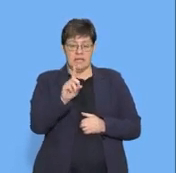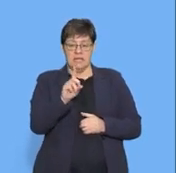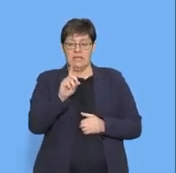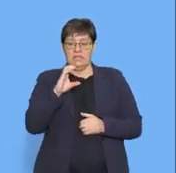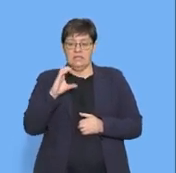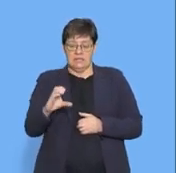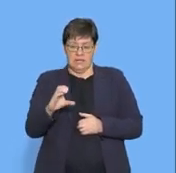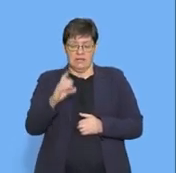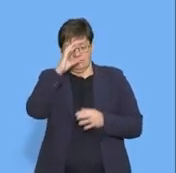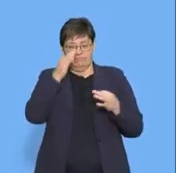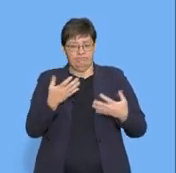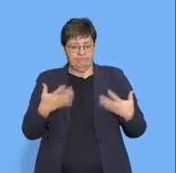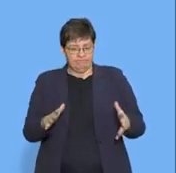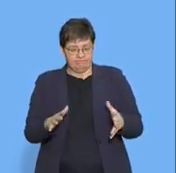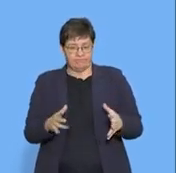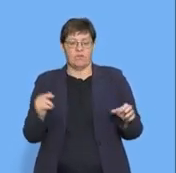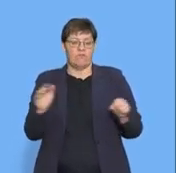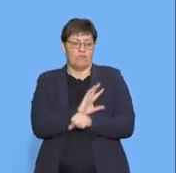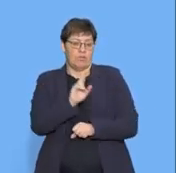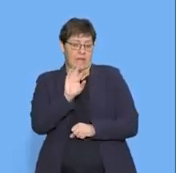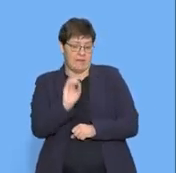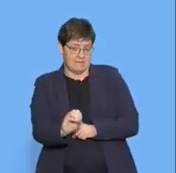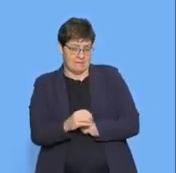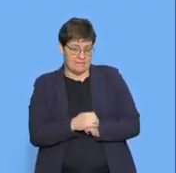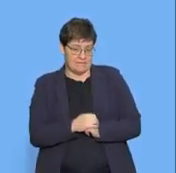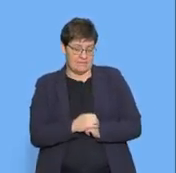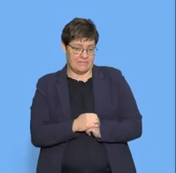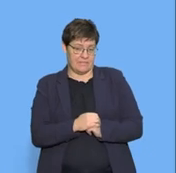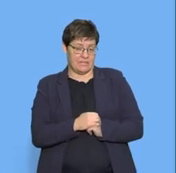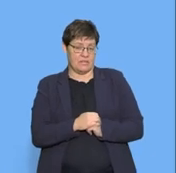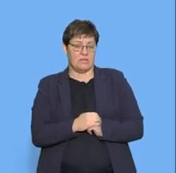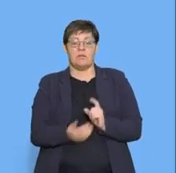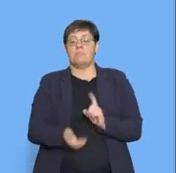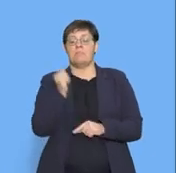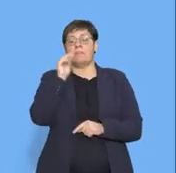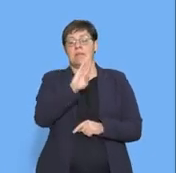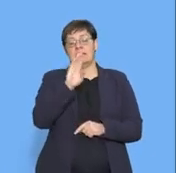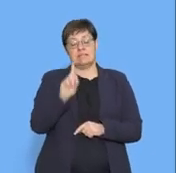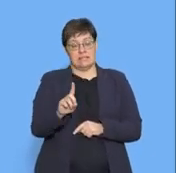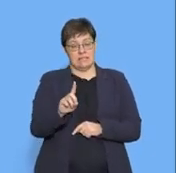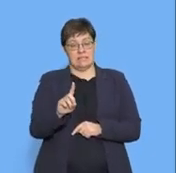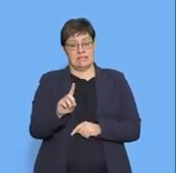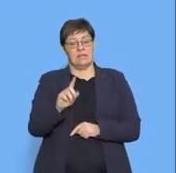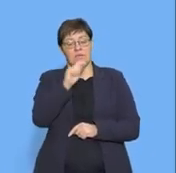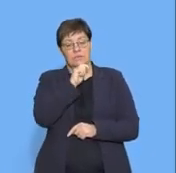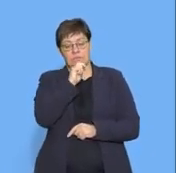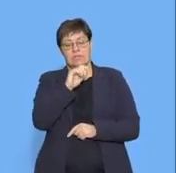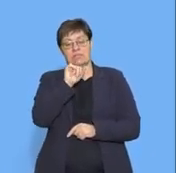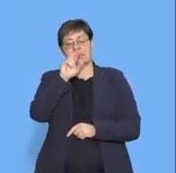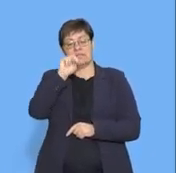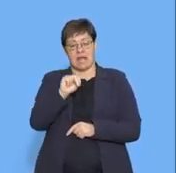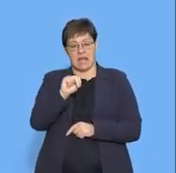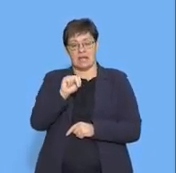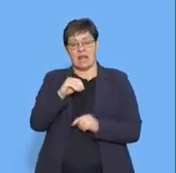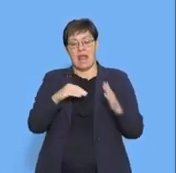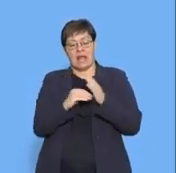Okay, so in triangle BDC, remember we already decided we have 1 full pair. Okay, so we can find BD